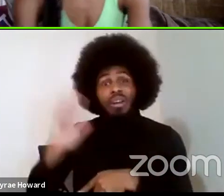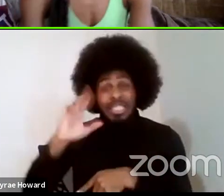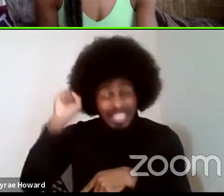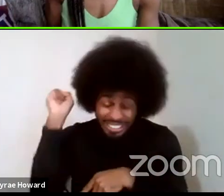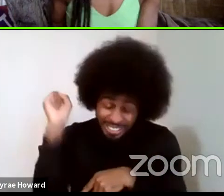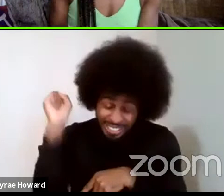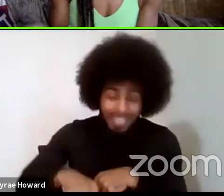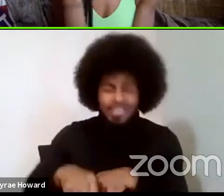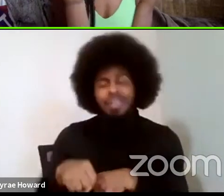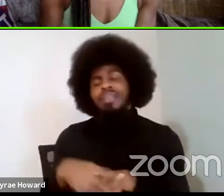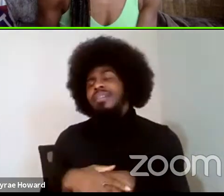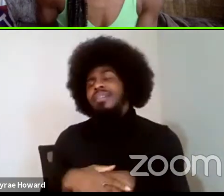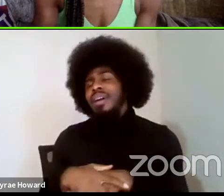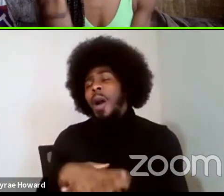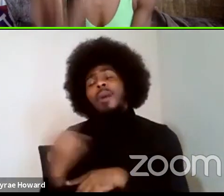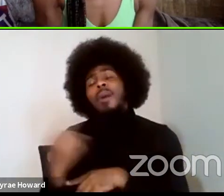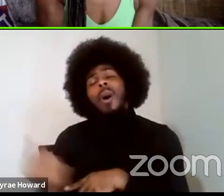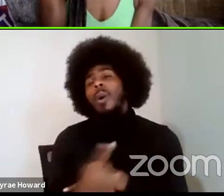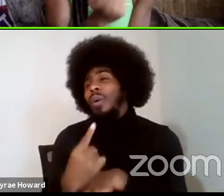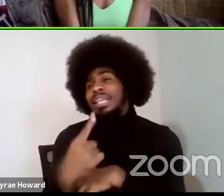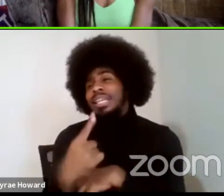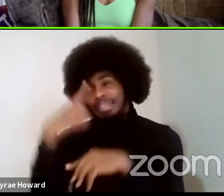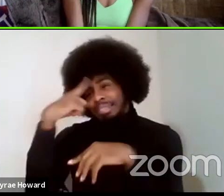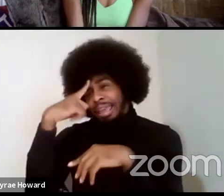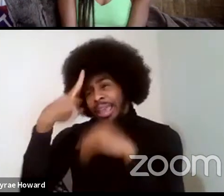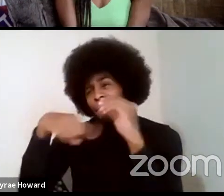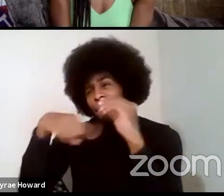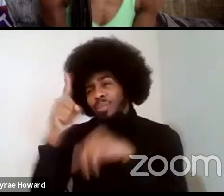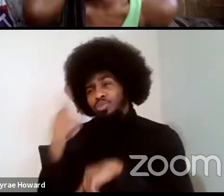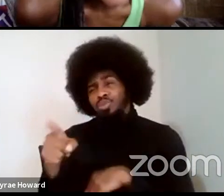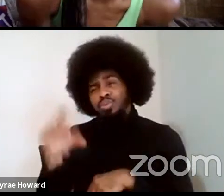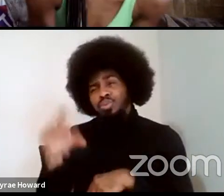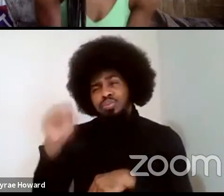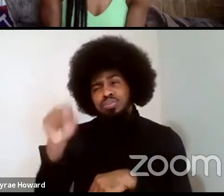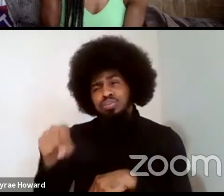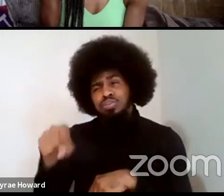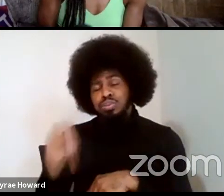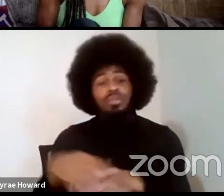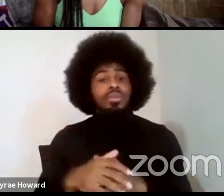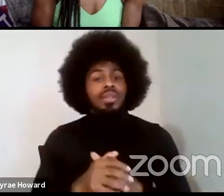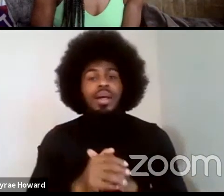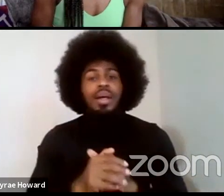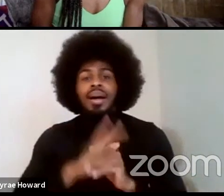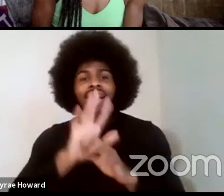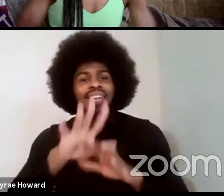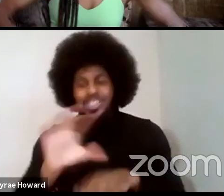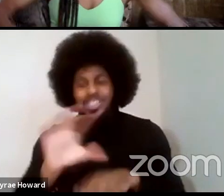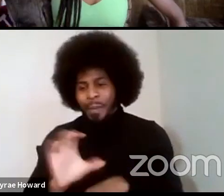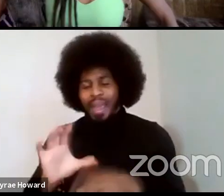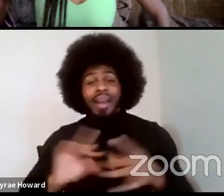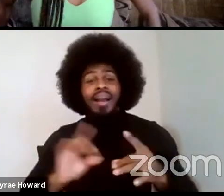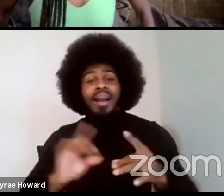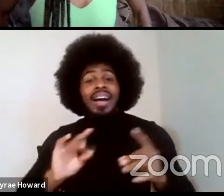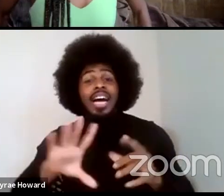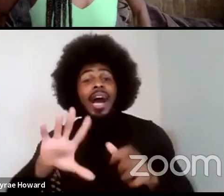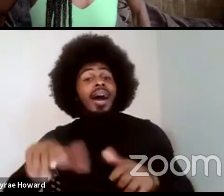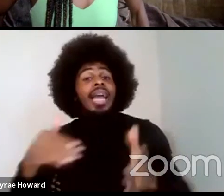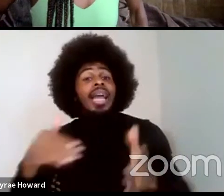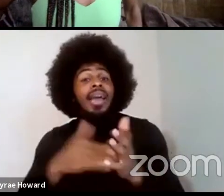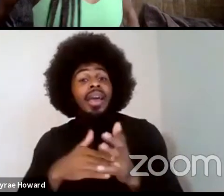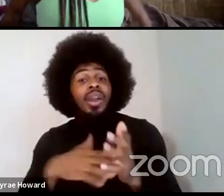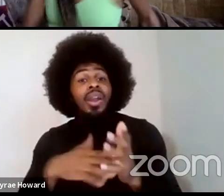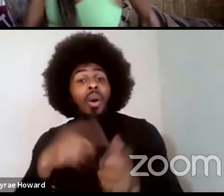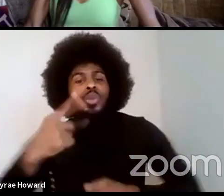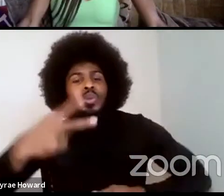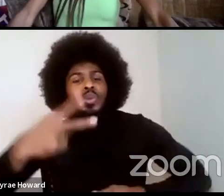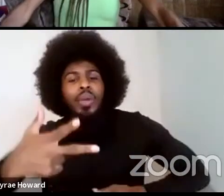you always and being grounded always. Wait, I think we need to do that again. 1, 2, 3, both of you. 1, 2, 3, get